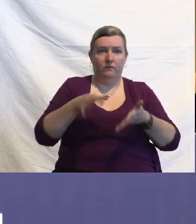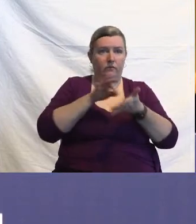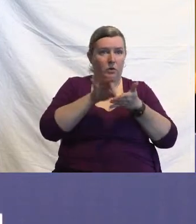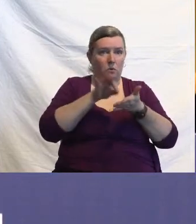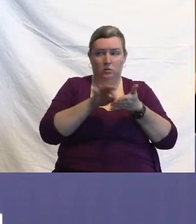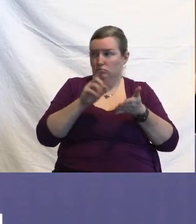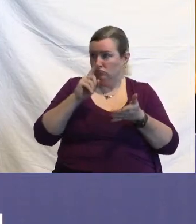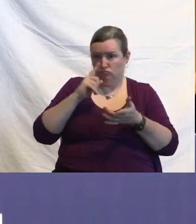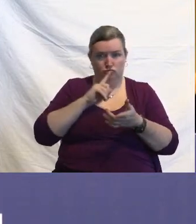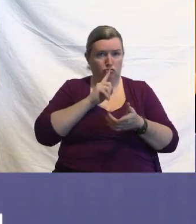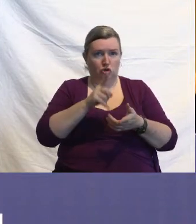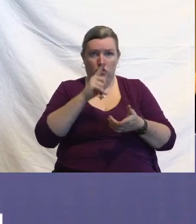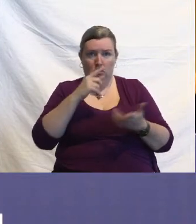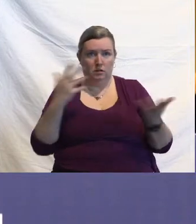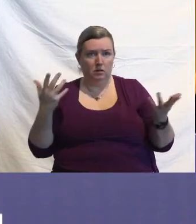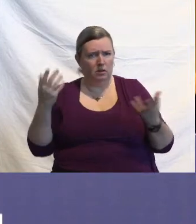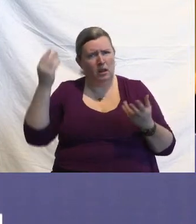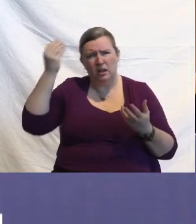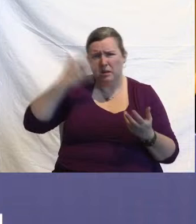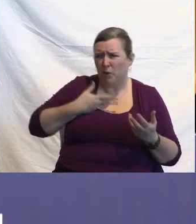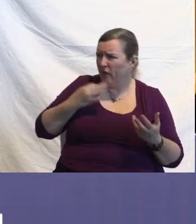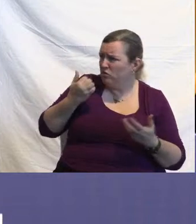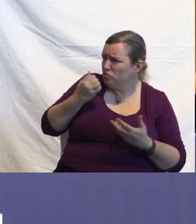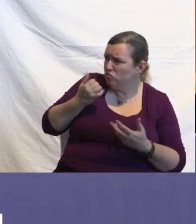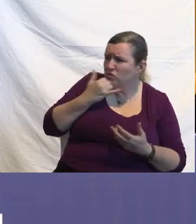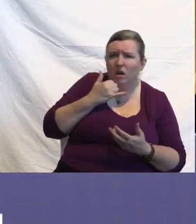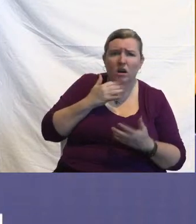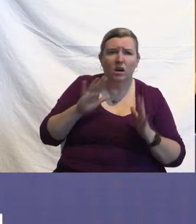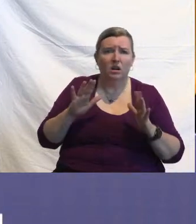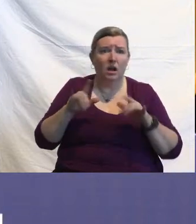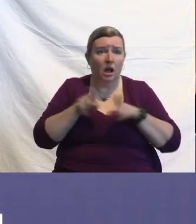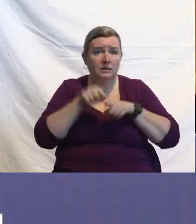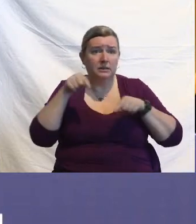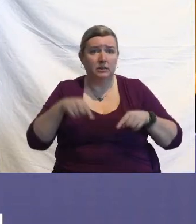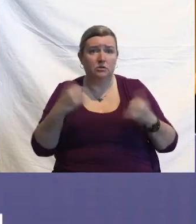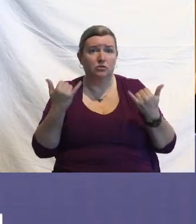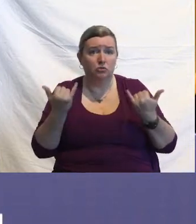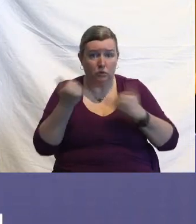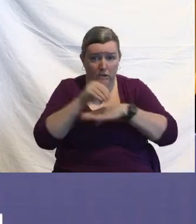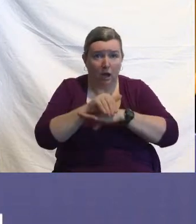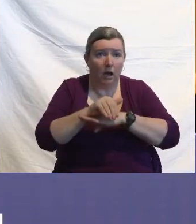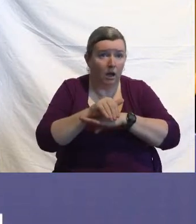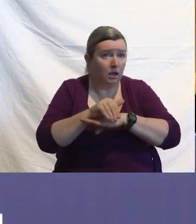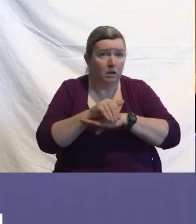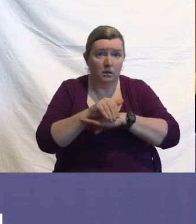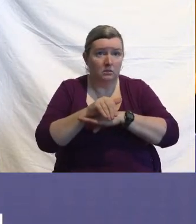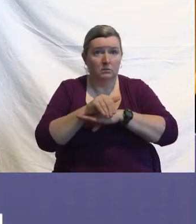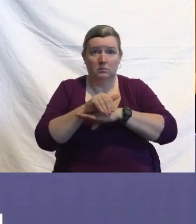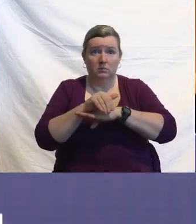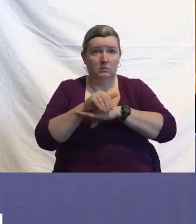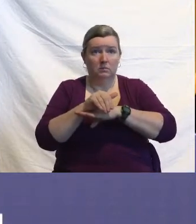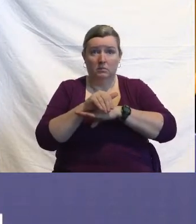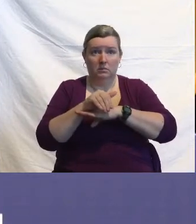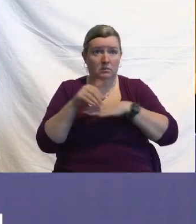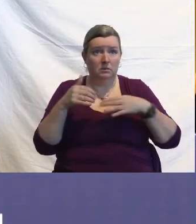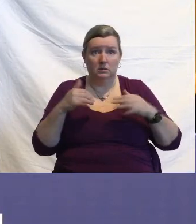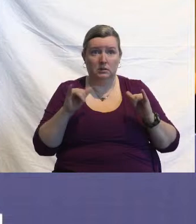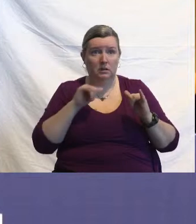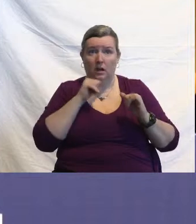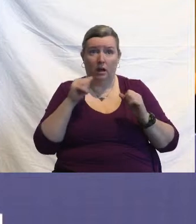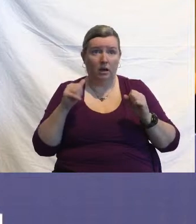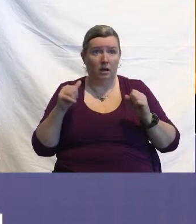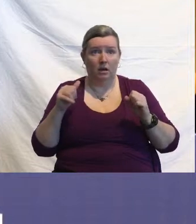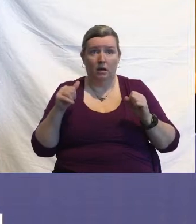correct me here if I'm wrong. If your question is as of tonight, then that's entirely provisionals at that point.